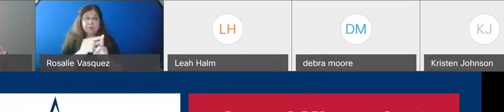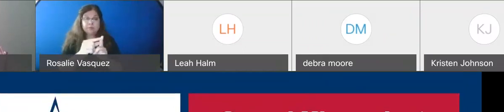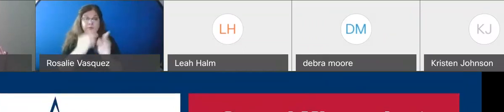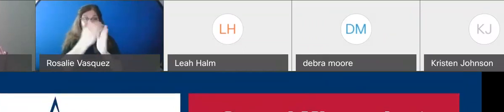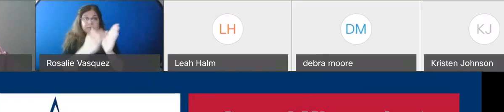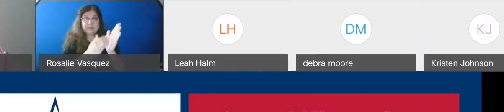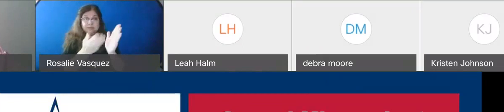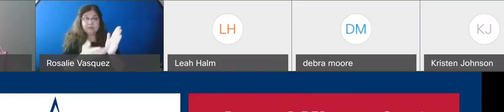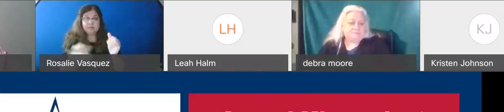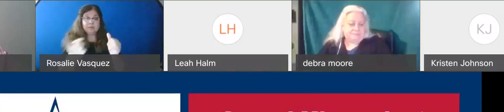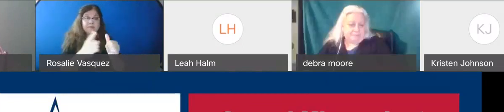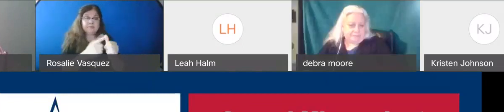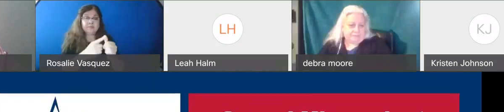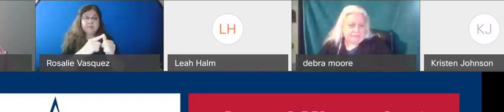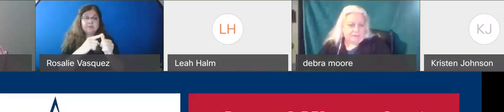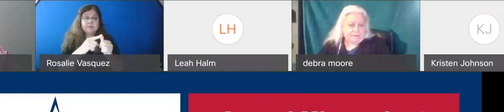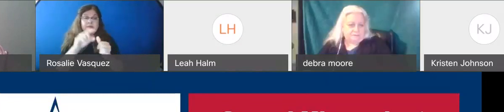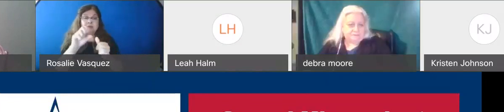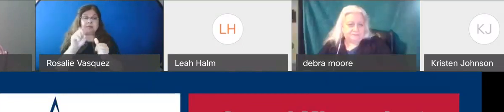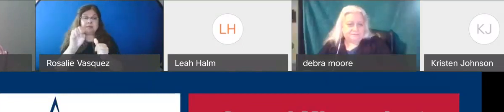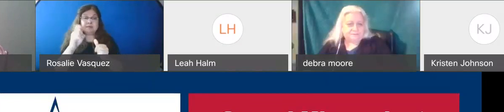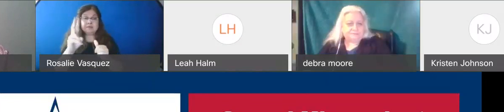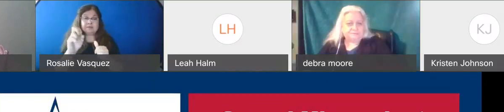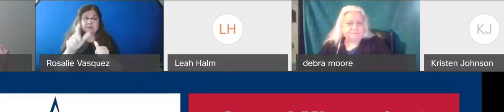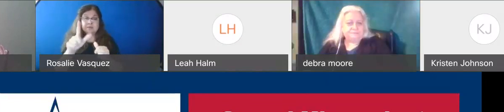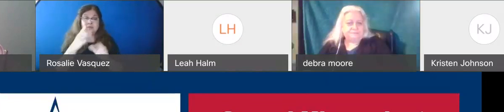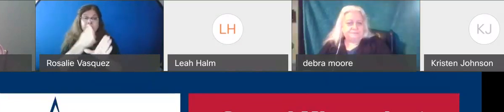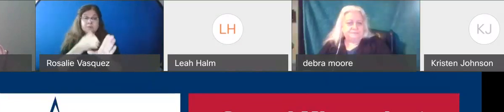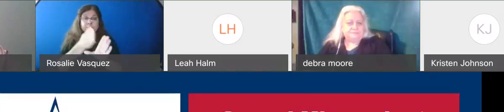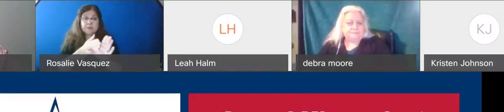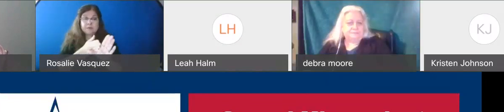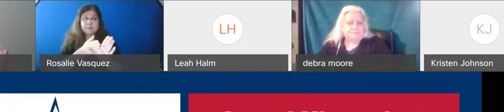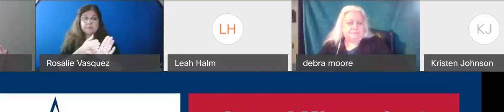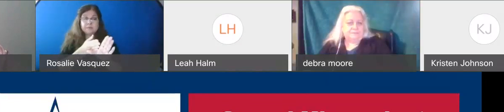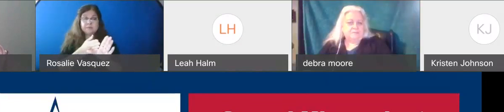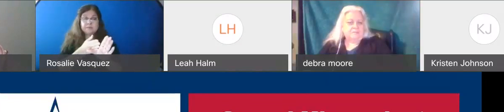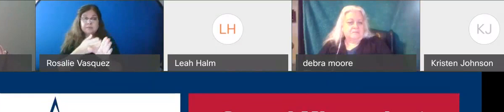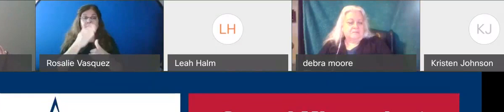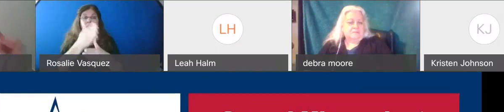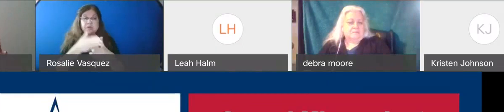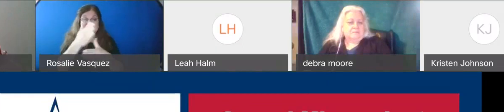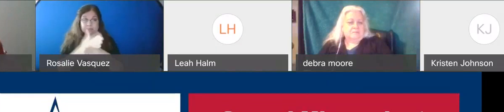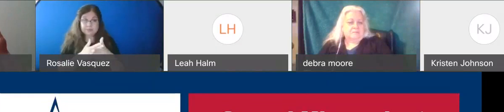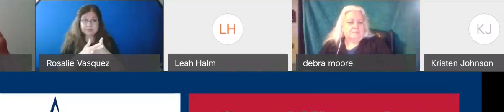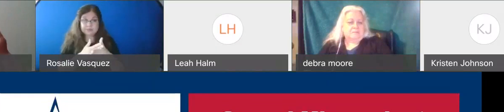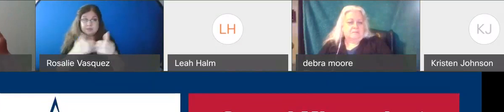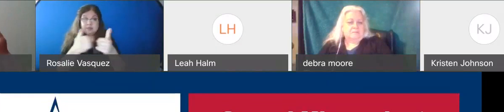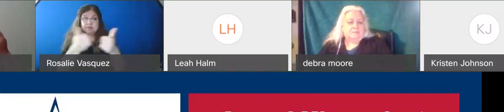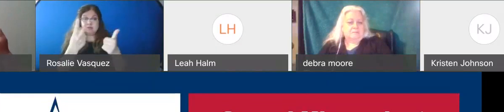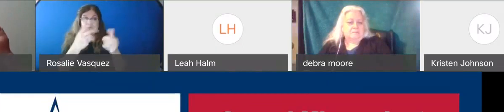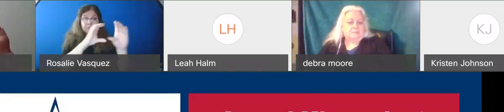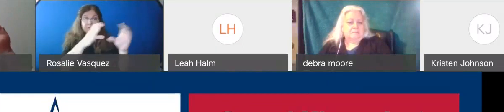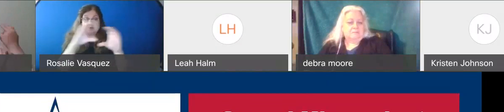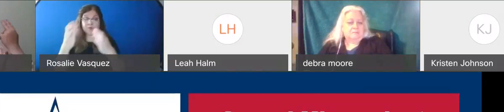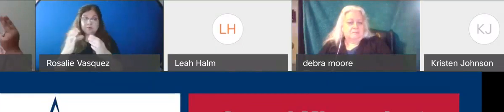The first being sexual harassment, which is divided into two different categories, which includes hostile work